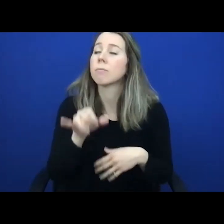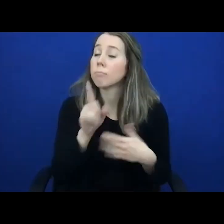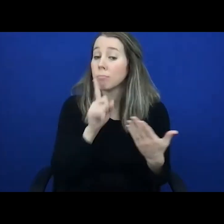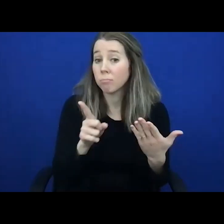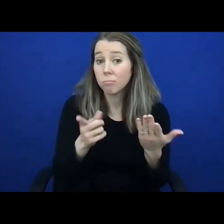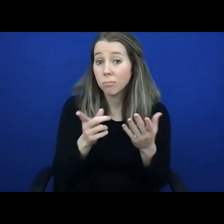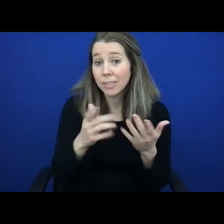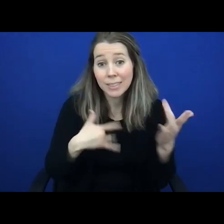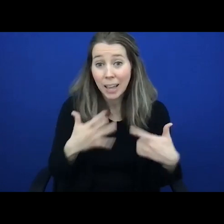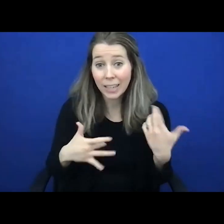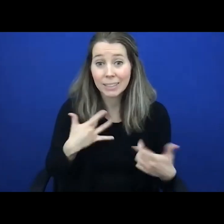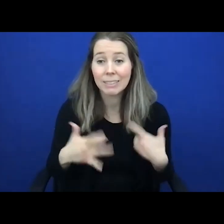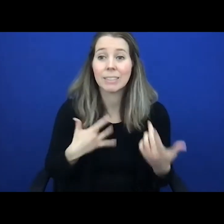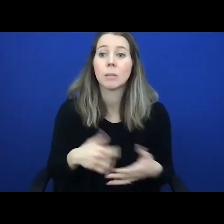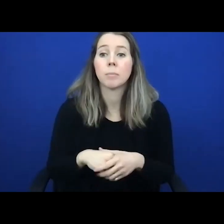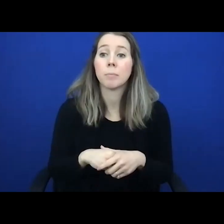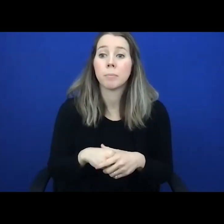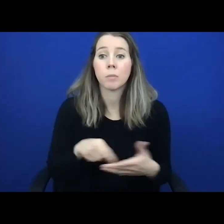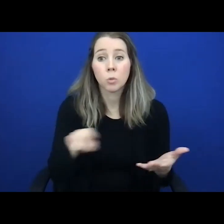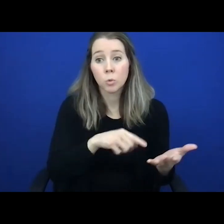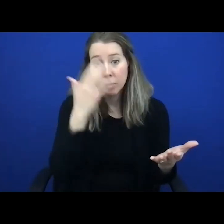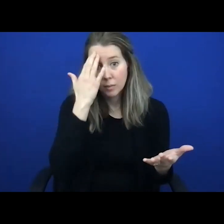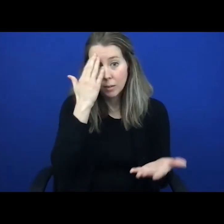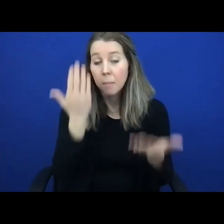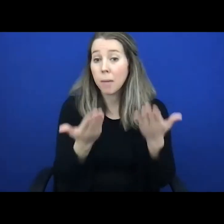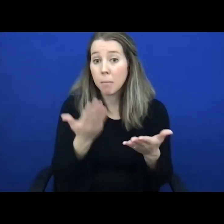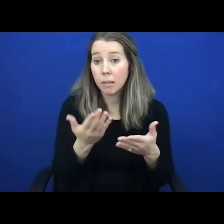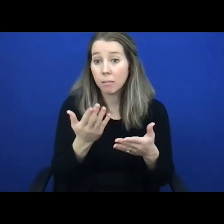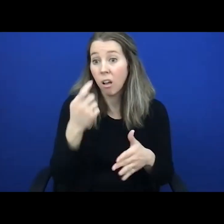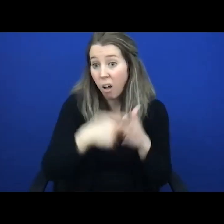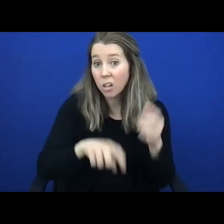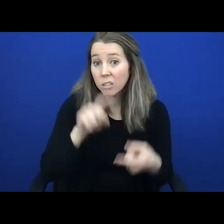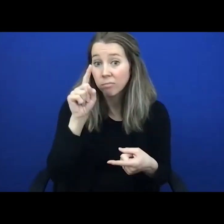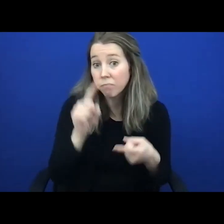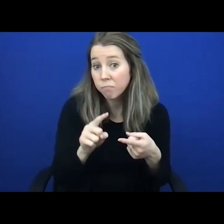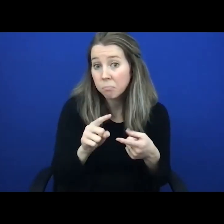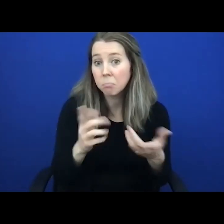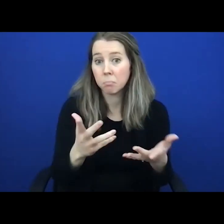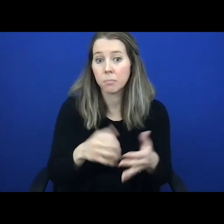exciting. So, this may reduce costs for people.